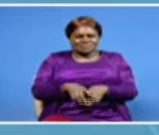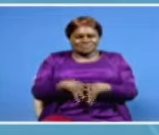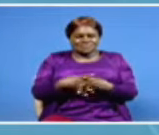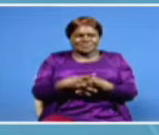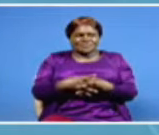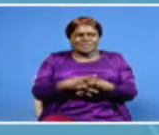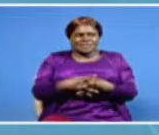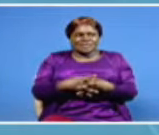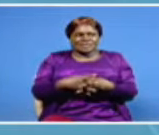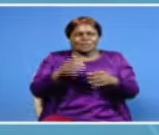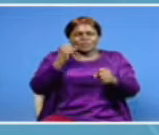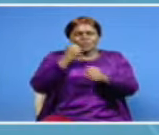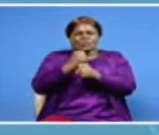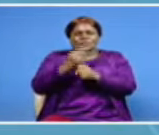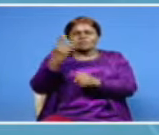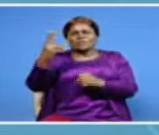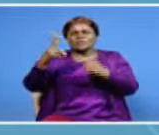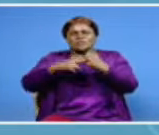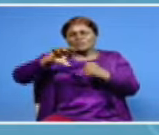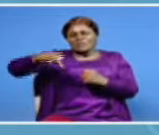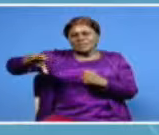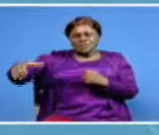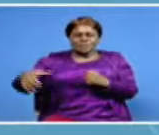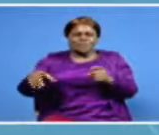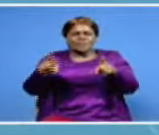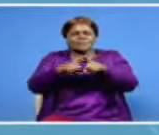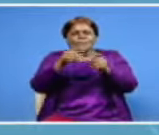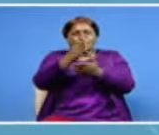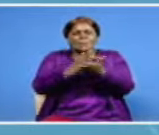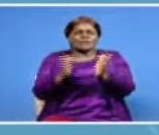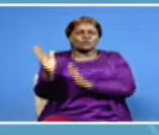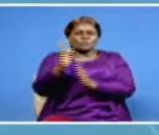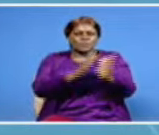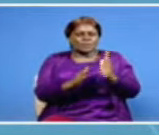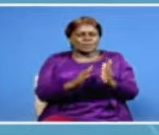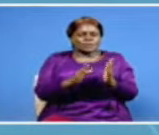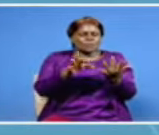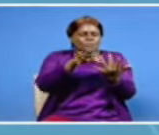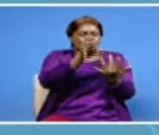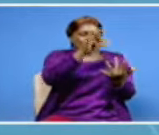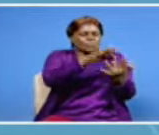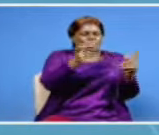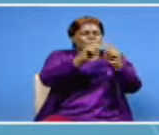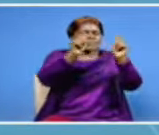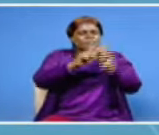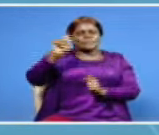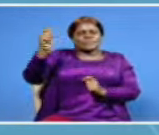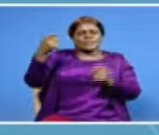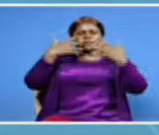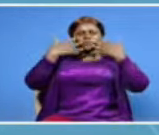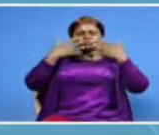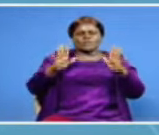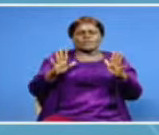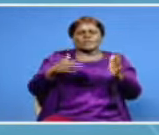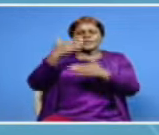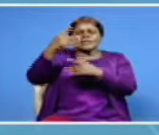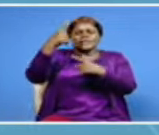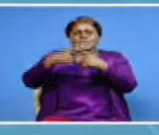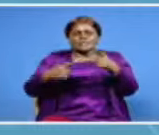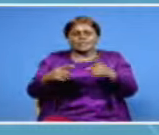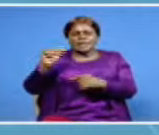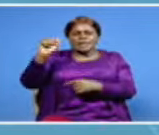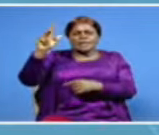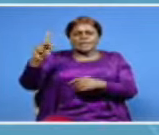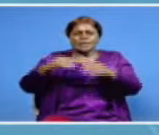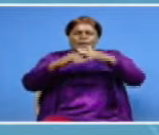which were concurrently running across the 47 counties, a part of the preparations for the selection of Team Kenya to compete in next year's World